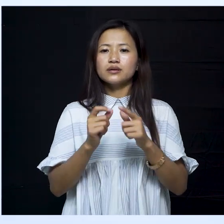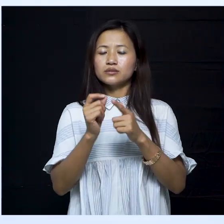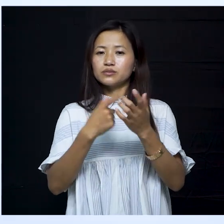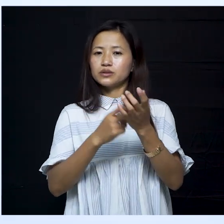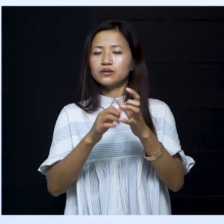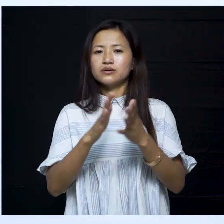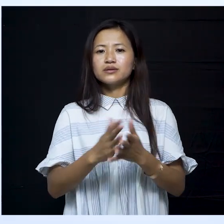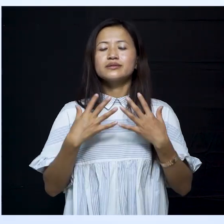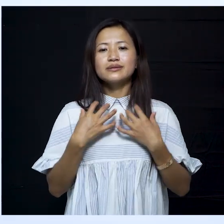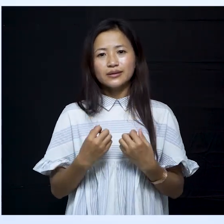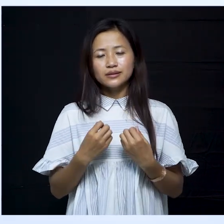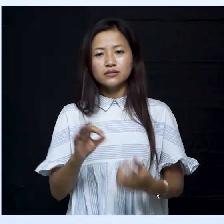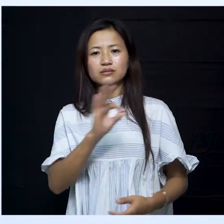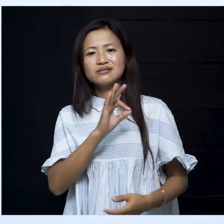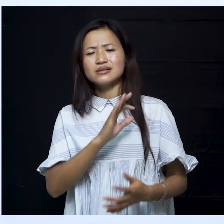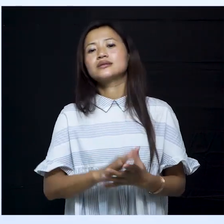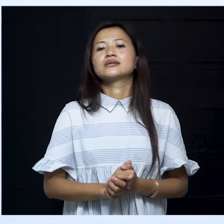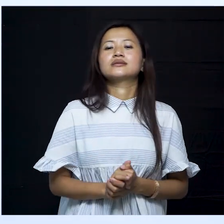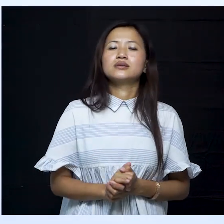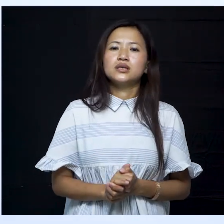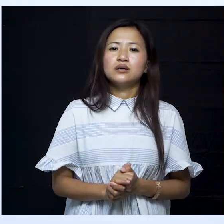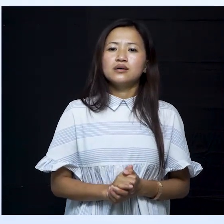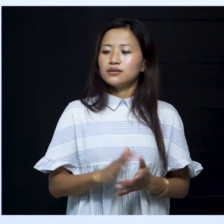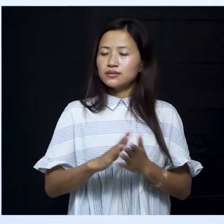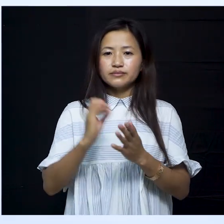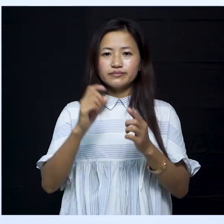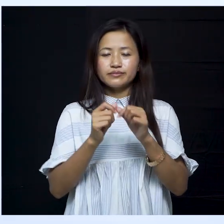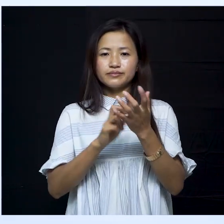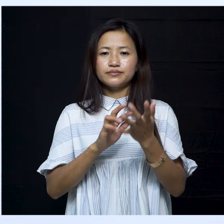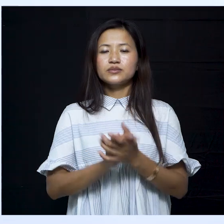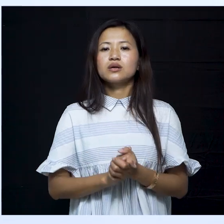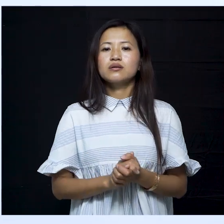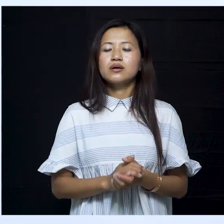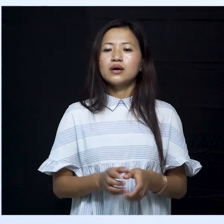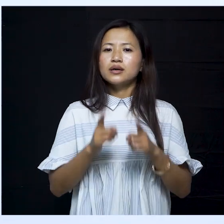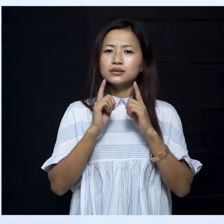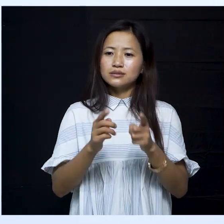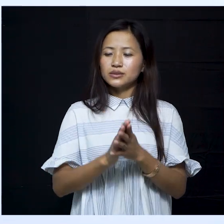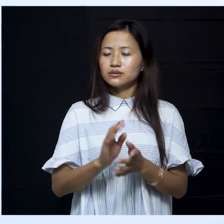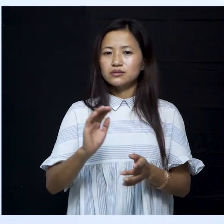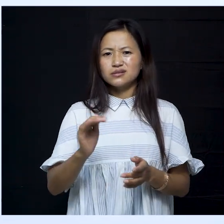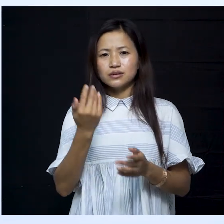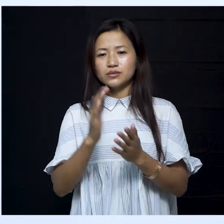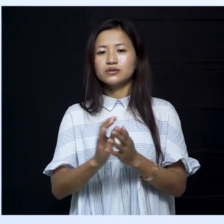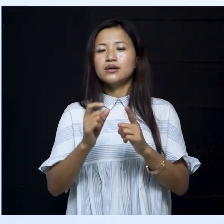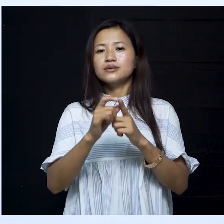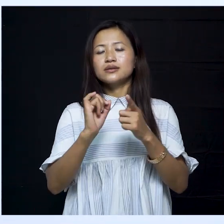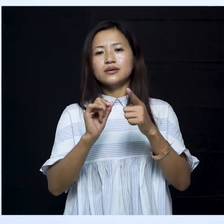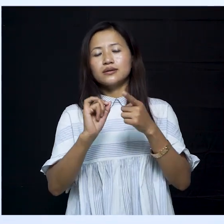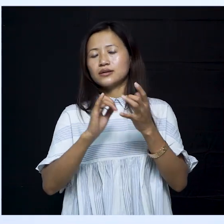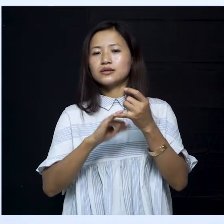or in other words, in certain cases it has been appreciated, but in some it was disproved.